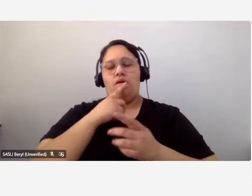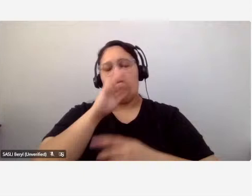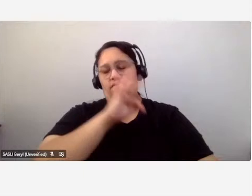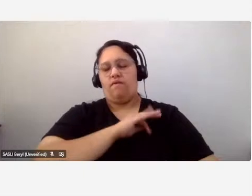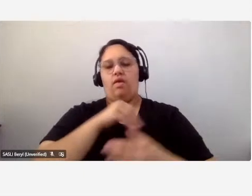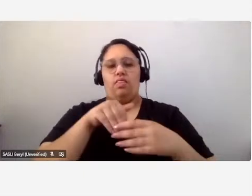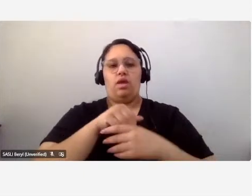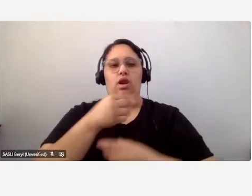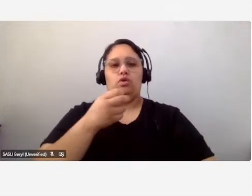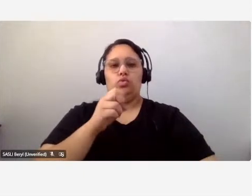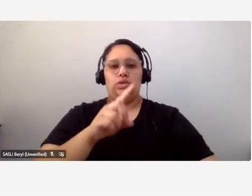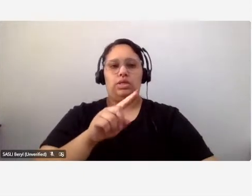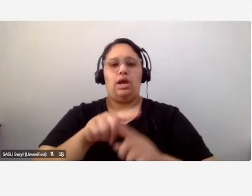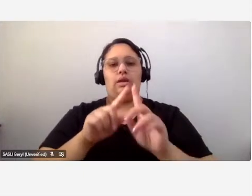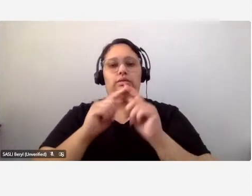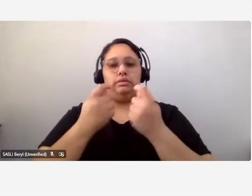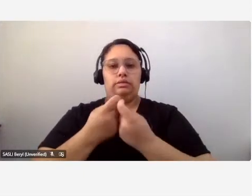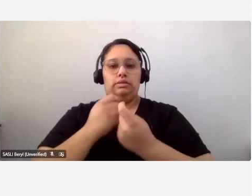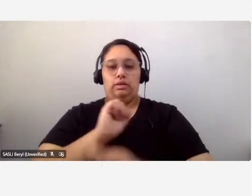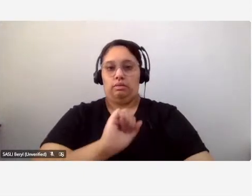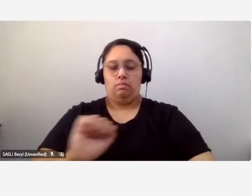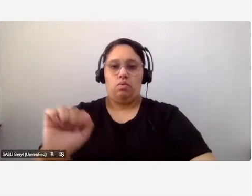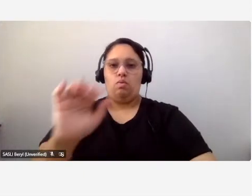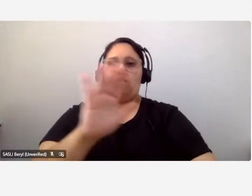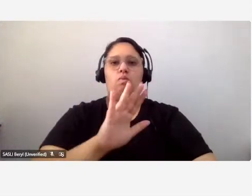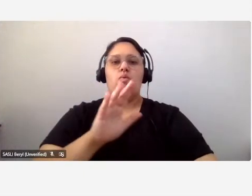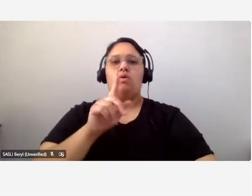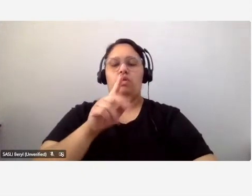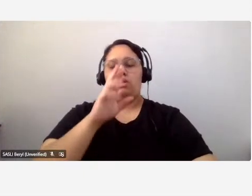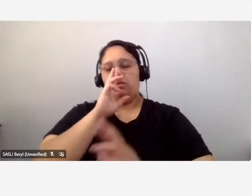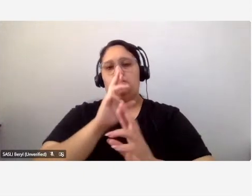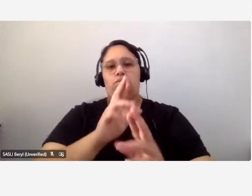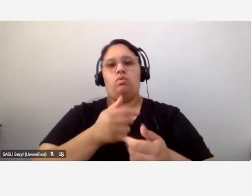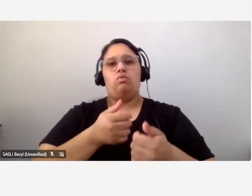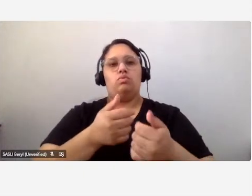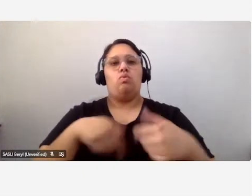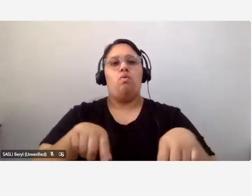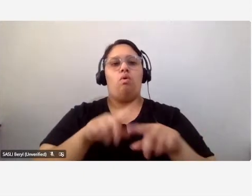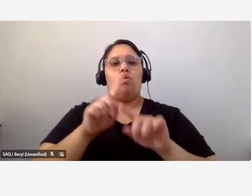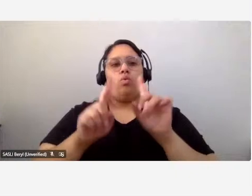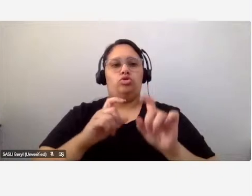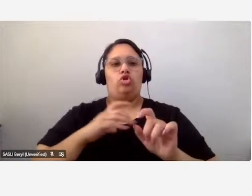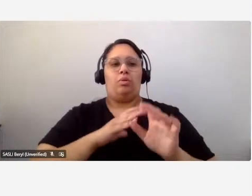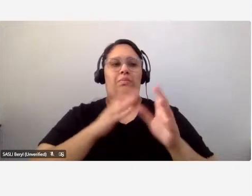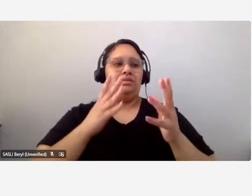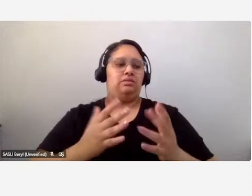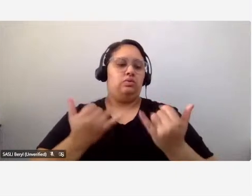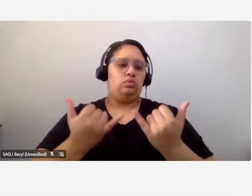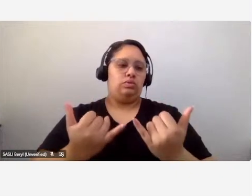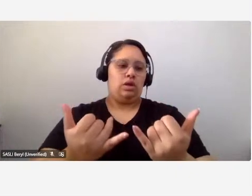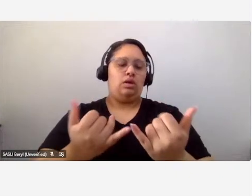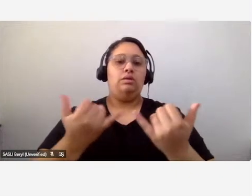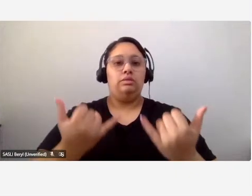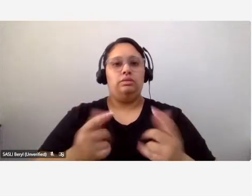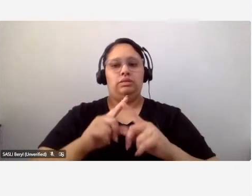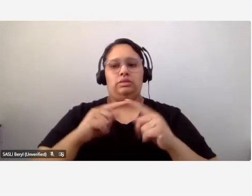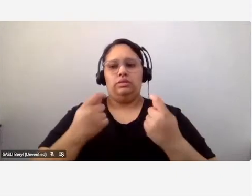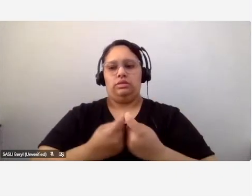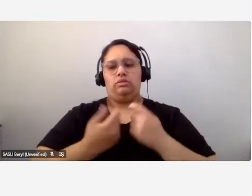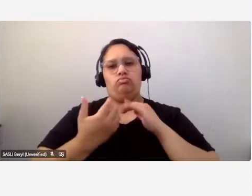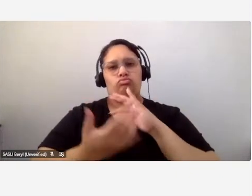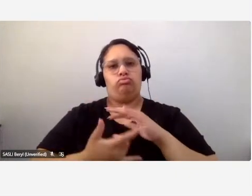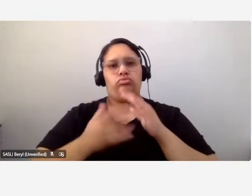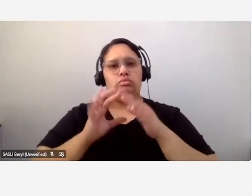the HOD Redmond and the team that they'll respond to the questions of the committee today. This is a team who are passionate